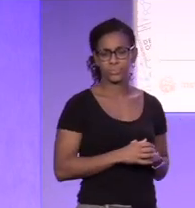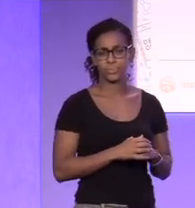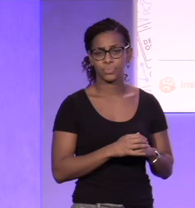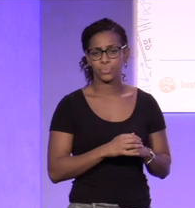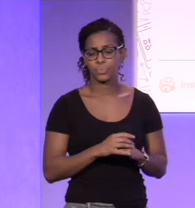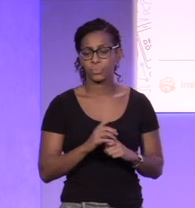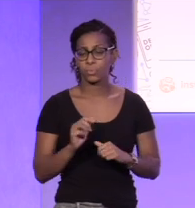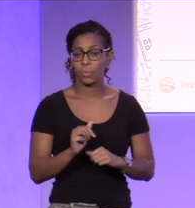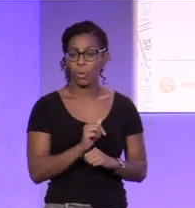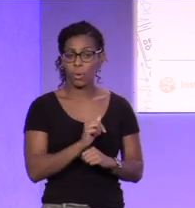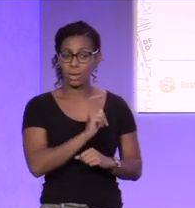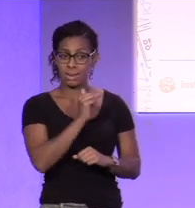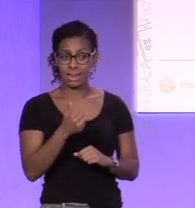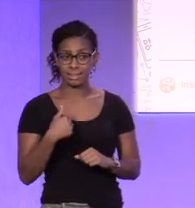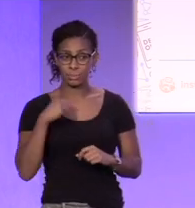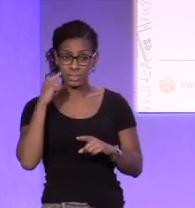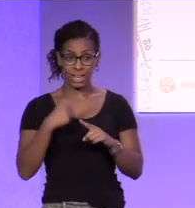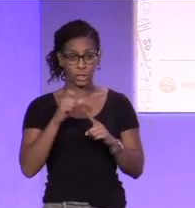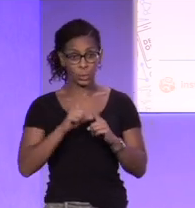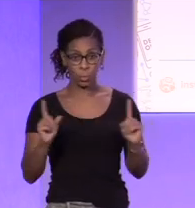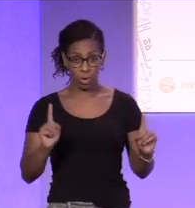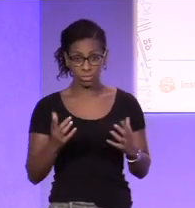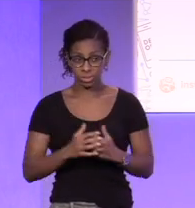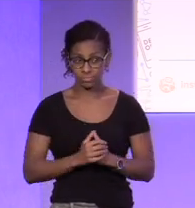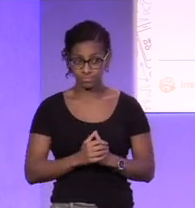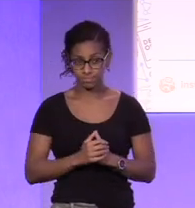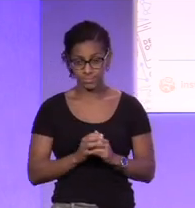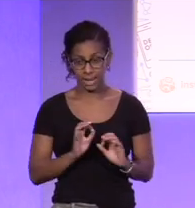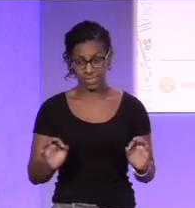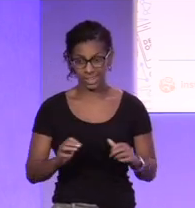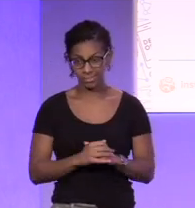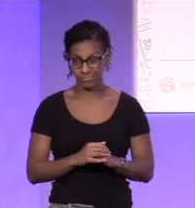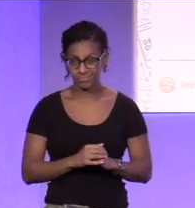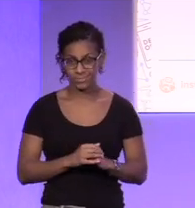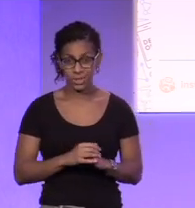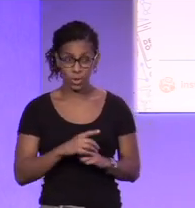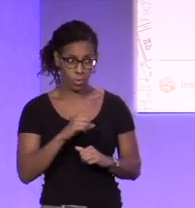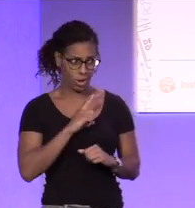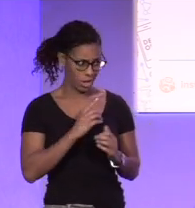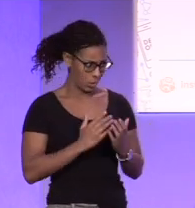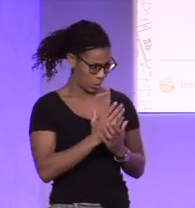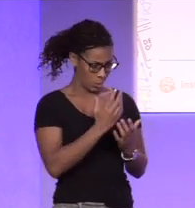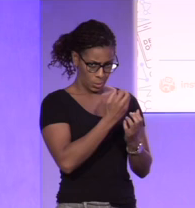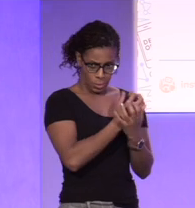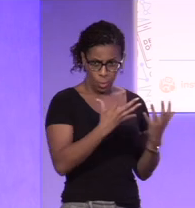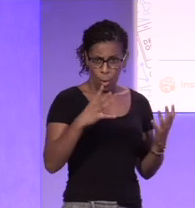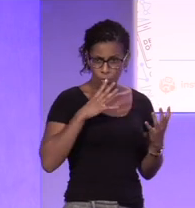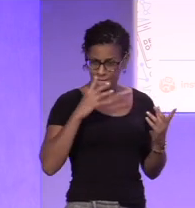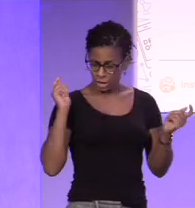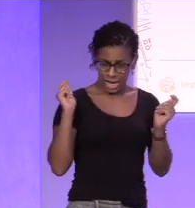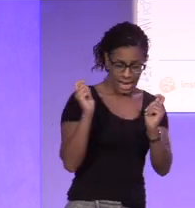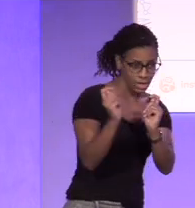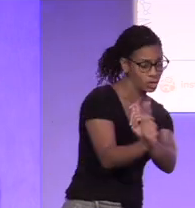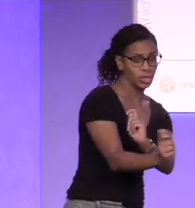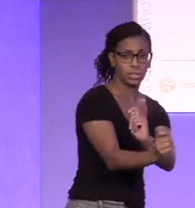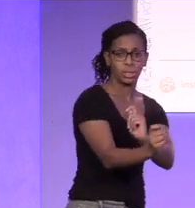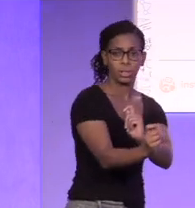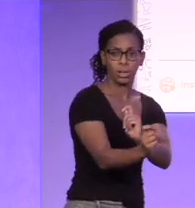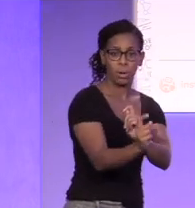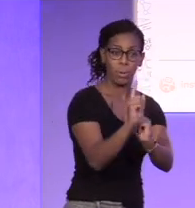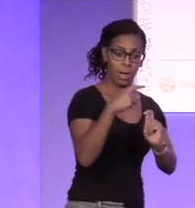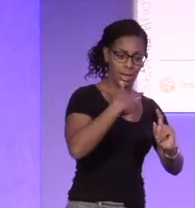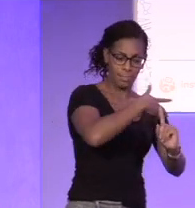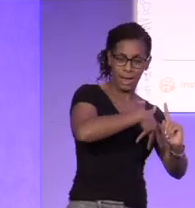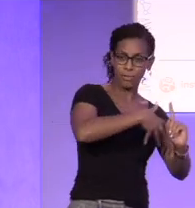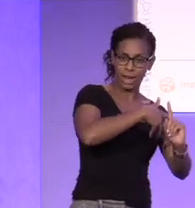thing, and that is to do nothing. Because so much had changed already. But in the background, we were doing something. We were